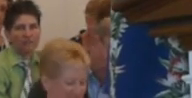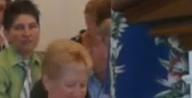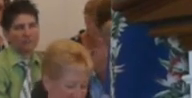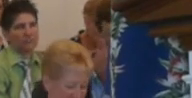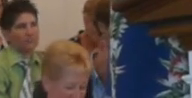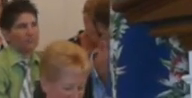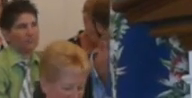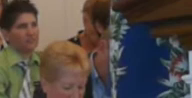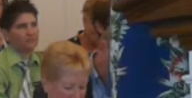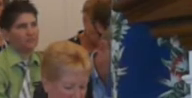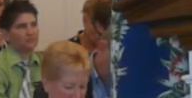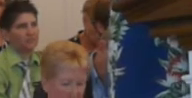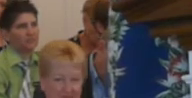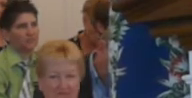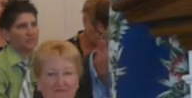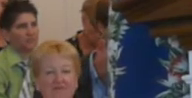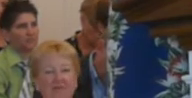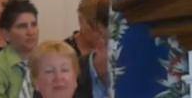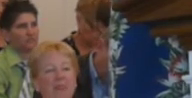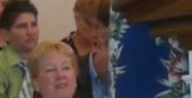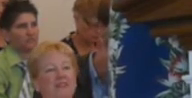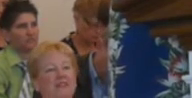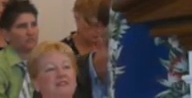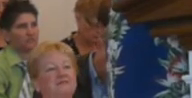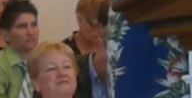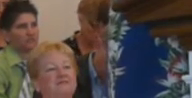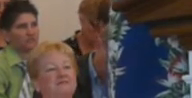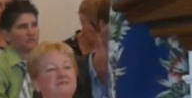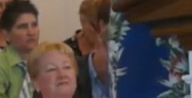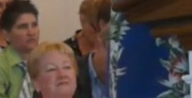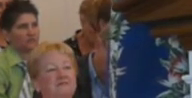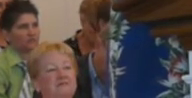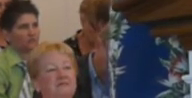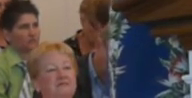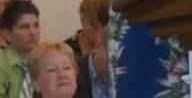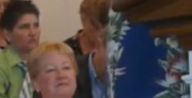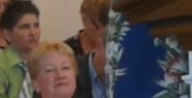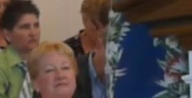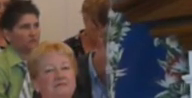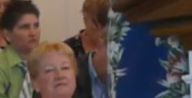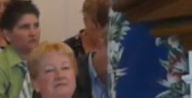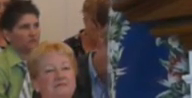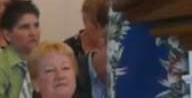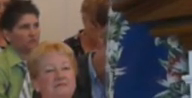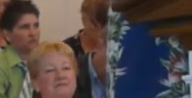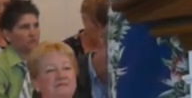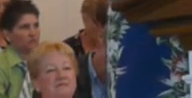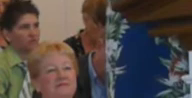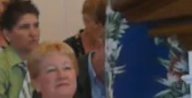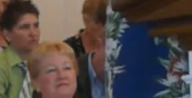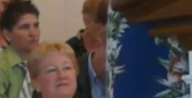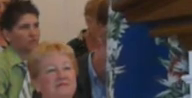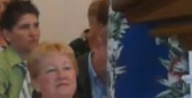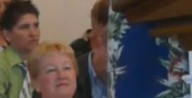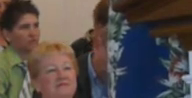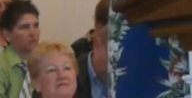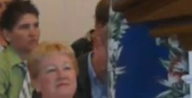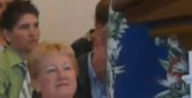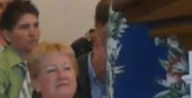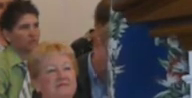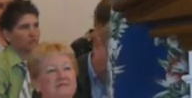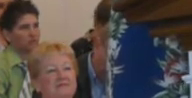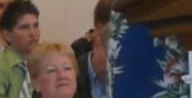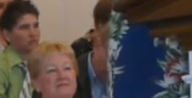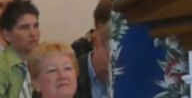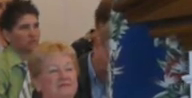if you need a pet carrier or a leash or whatever, please be sure to have that. And we'll be taking photos of the pets and their